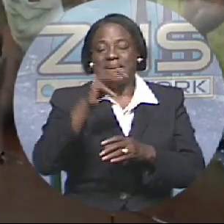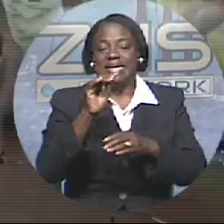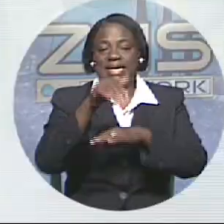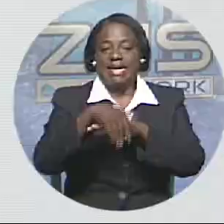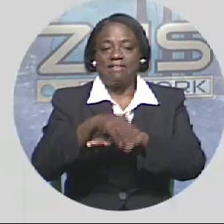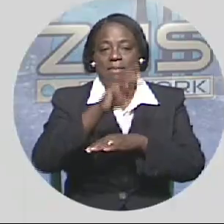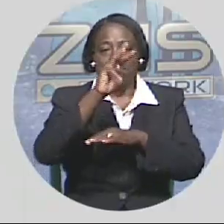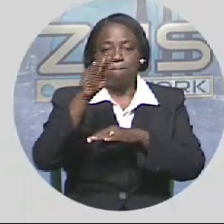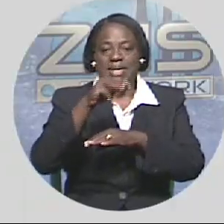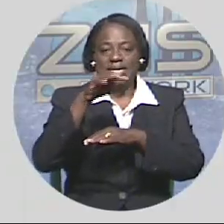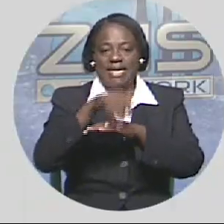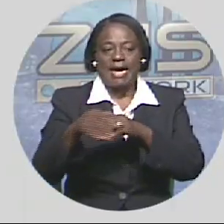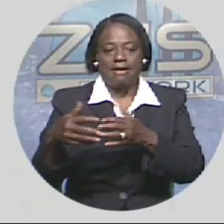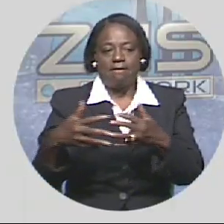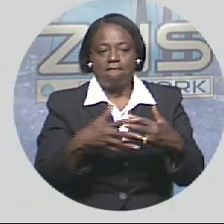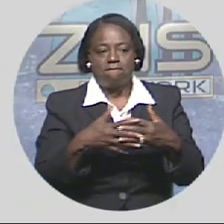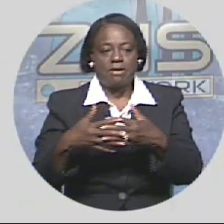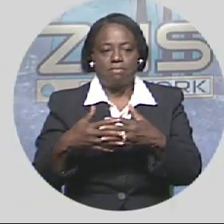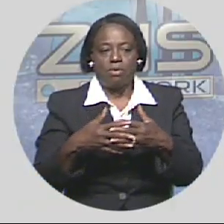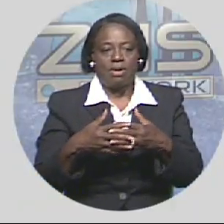Football.